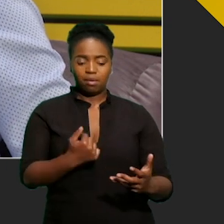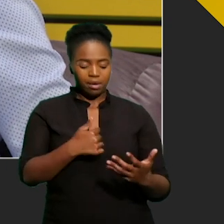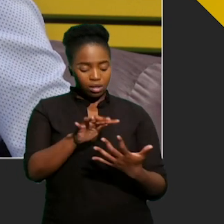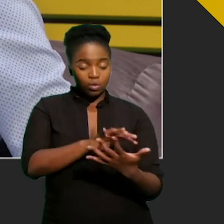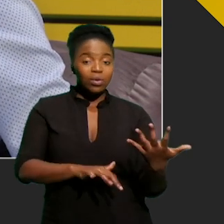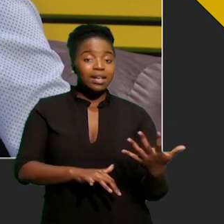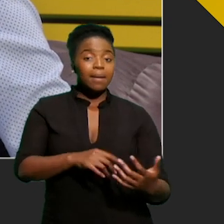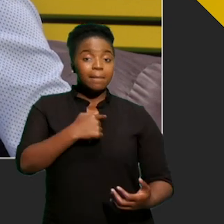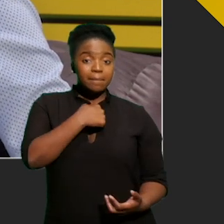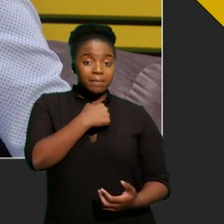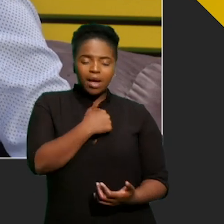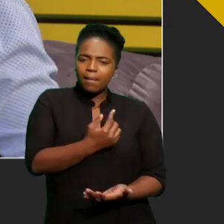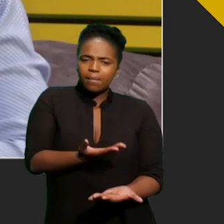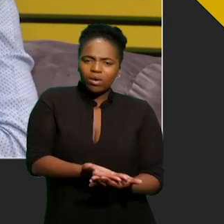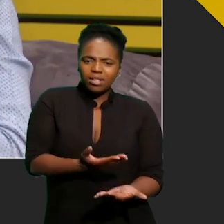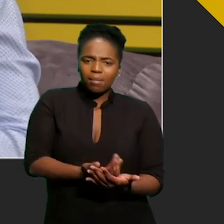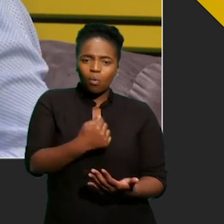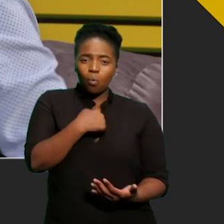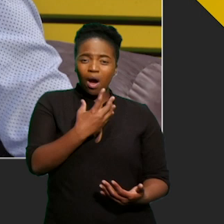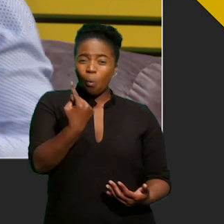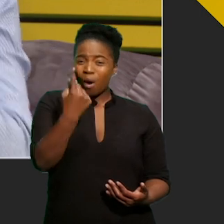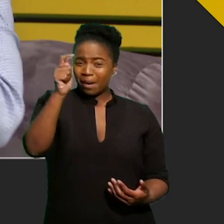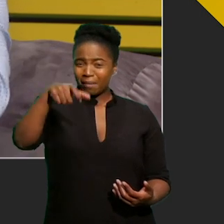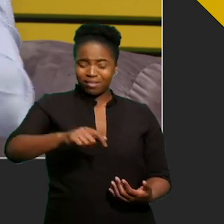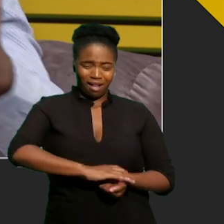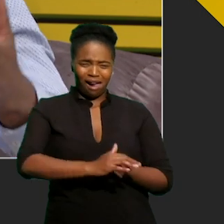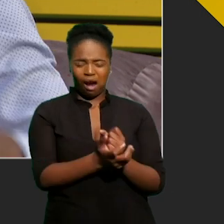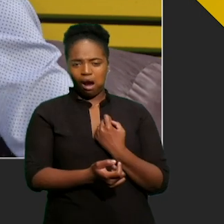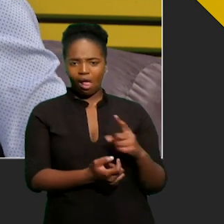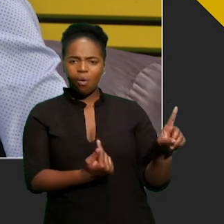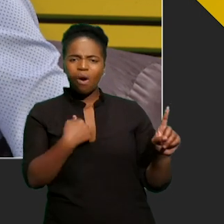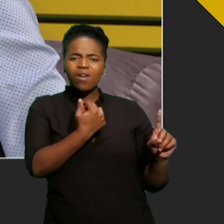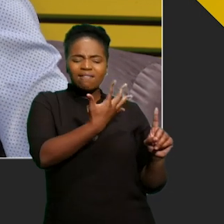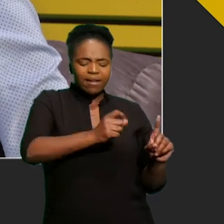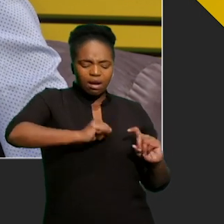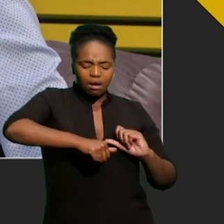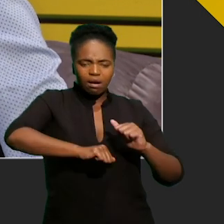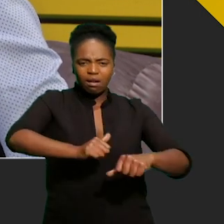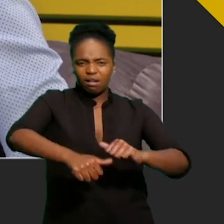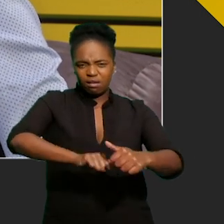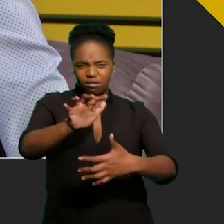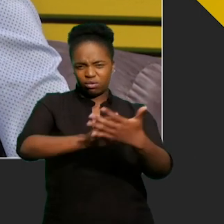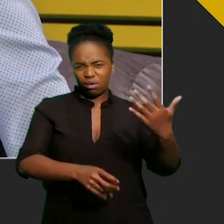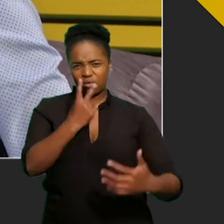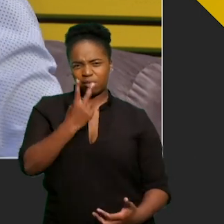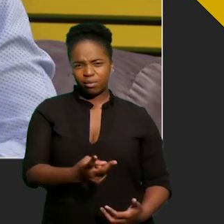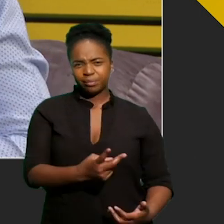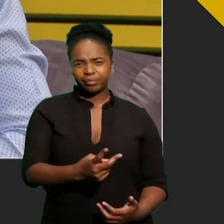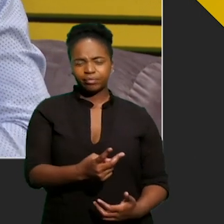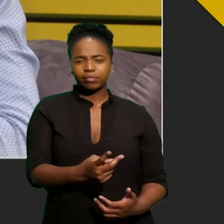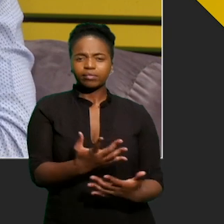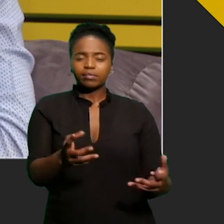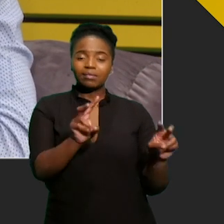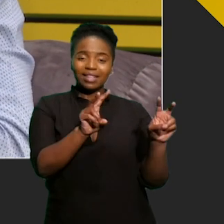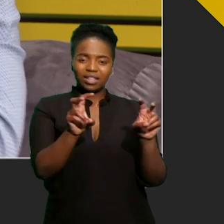And njengoba ngisho, how possible is it that umuntu one can squash a story njengoba kunabantu abaningi kanje who work on a story? I bona leyo. So on the